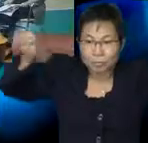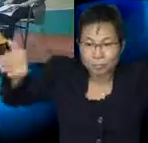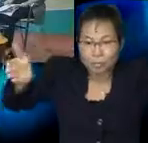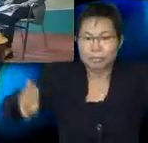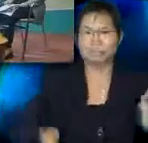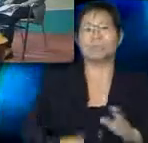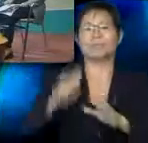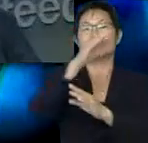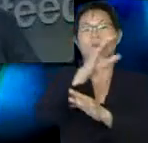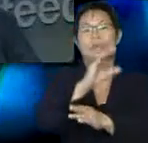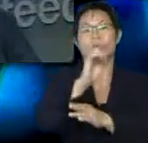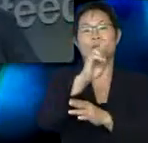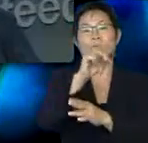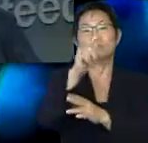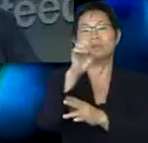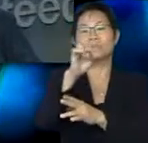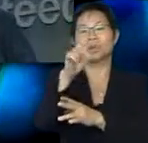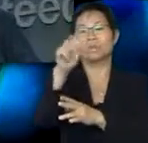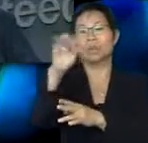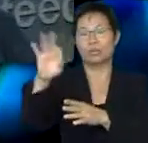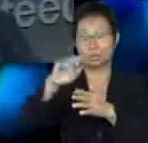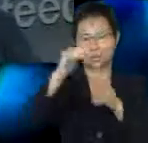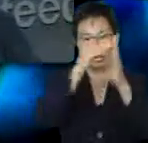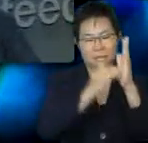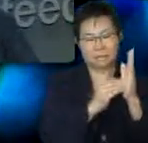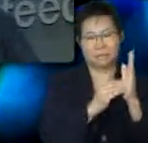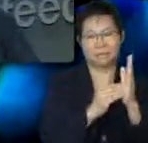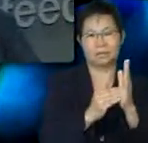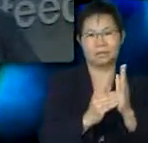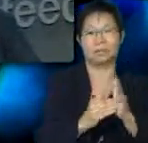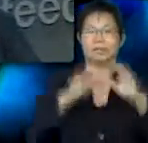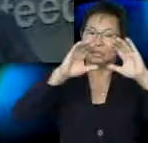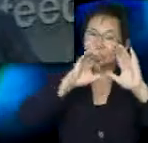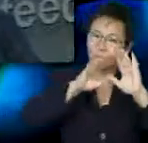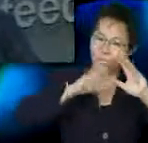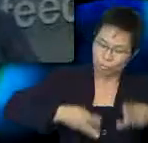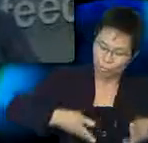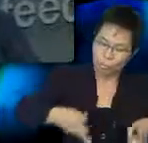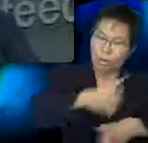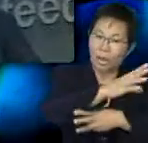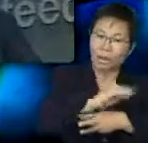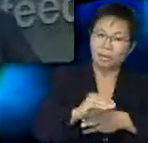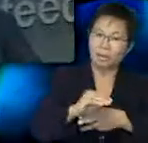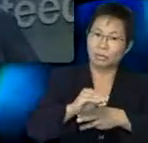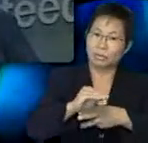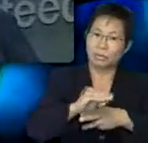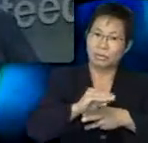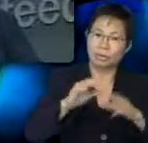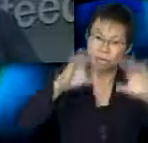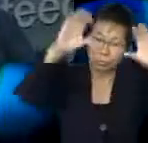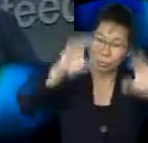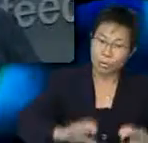is concerned. You would notice that he models an approach whereby the students first learn